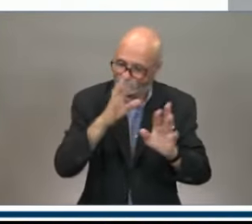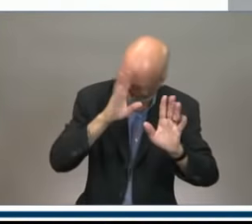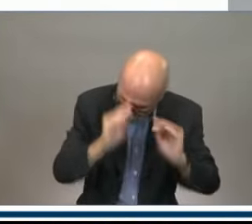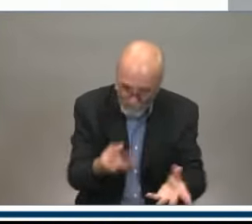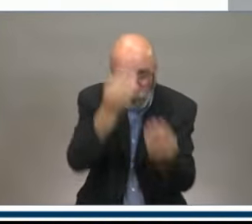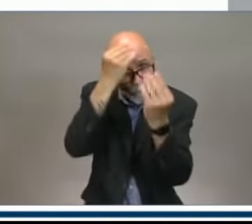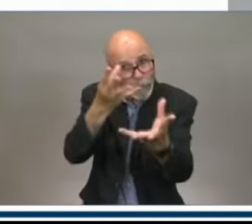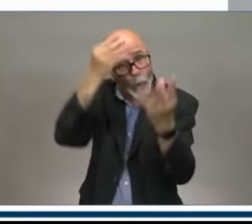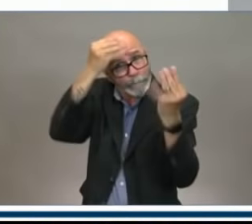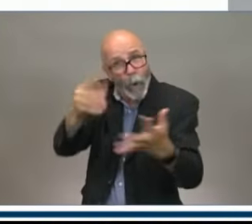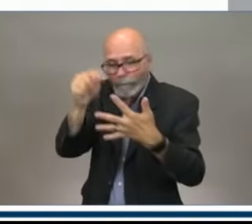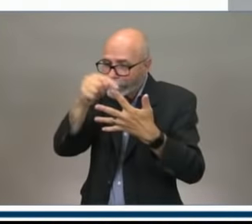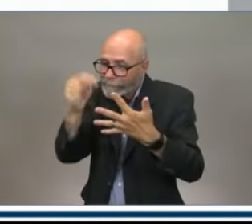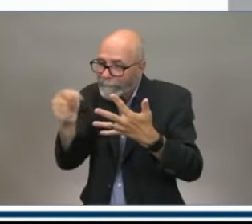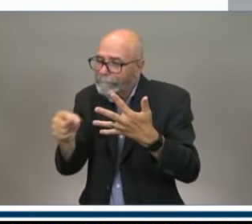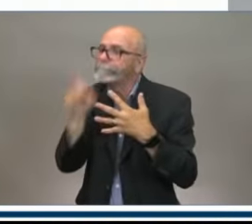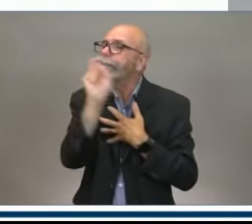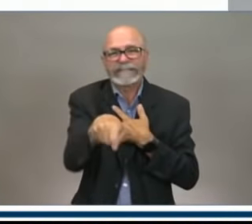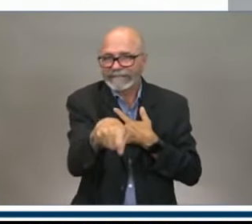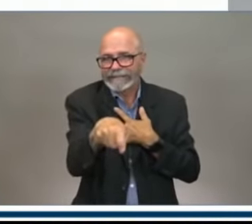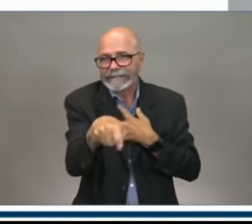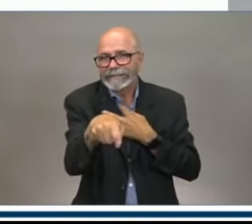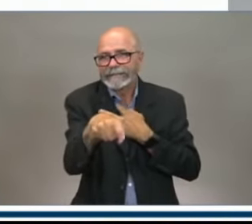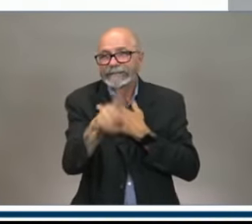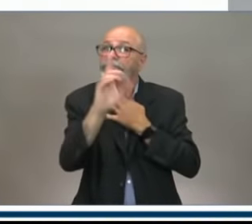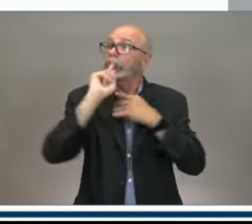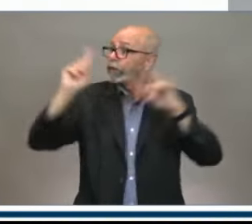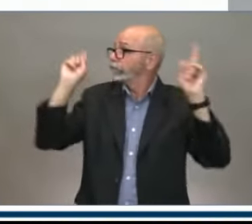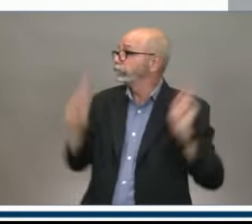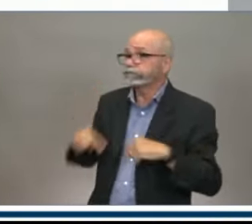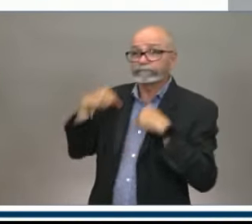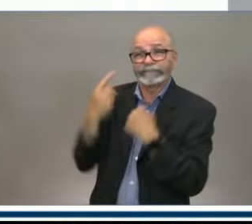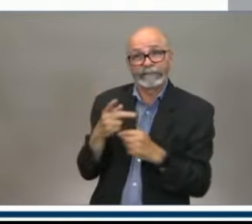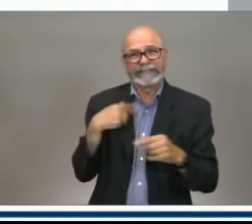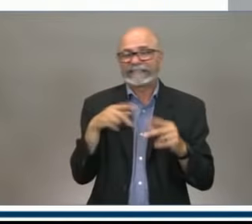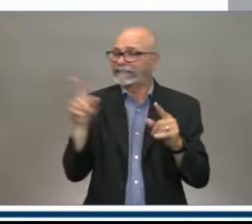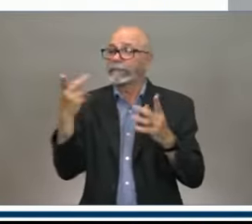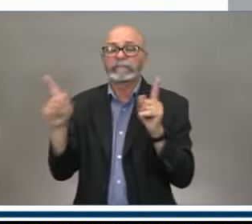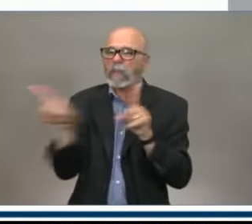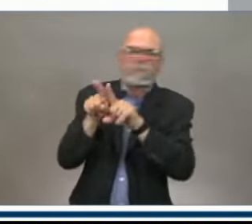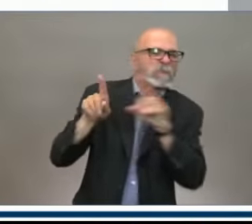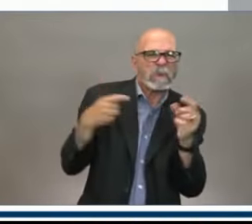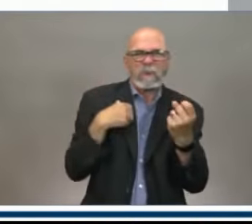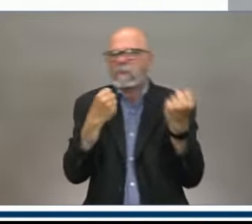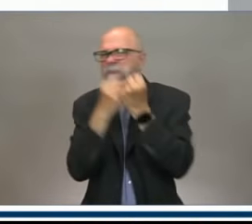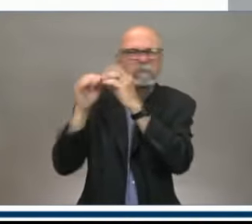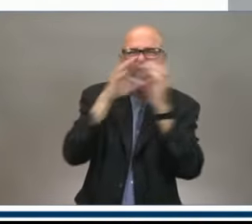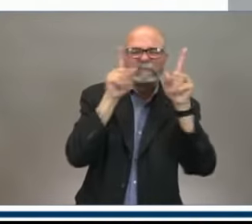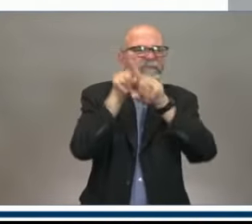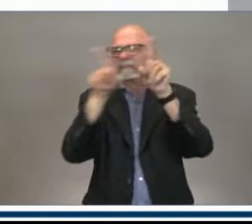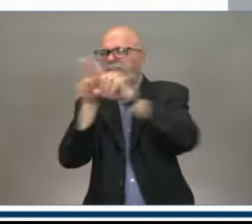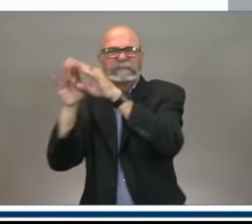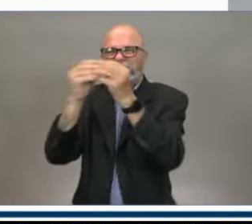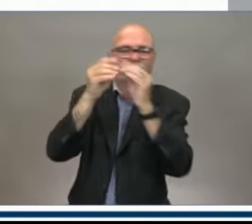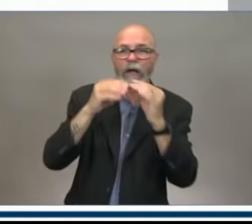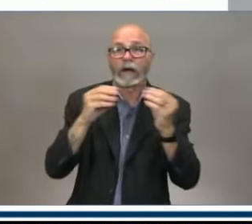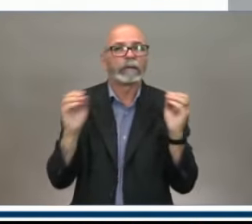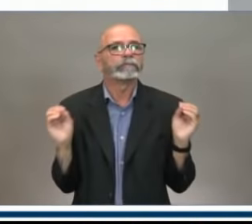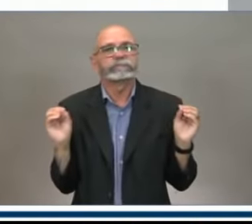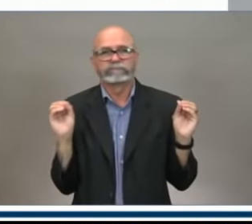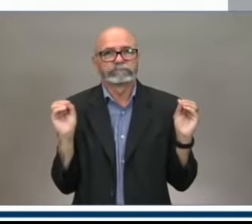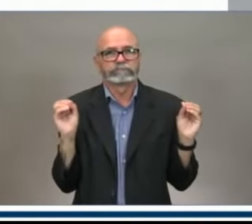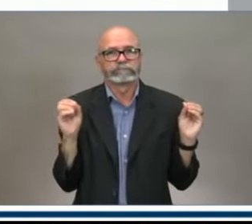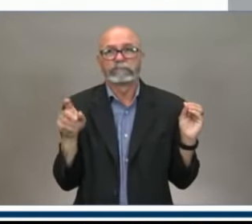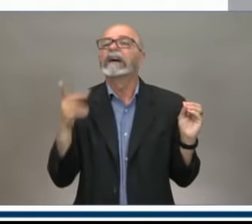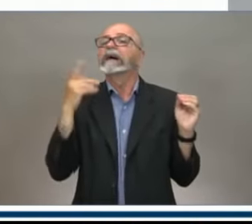other safe. We have stuck together in the last few months, and we need to stick together as we go down this road of a